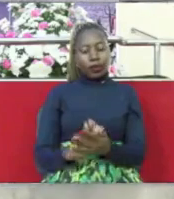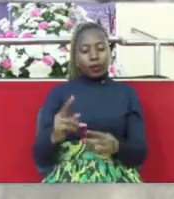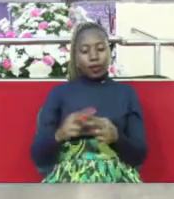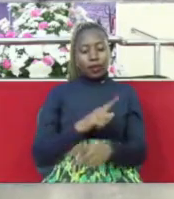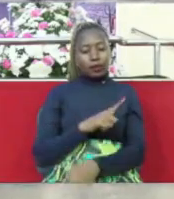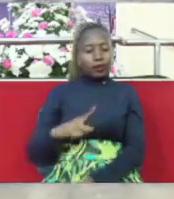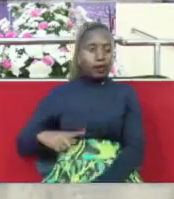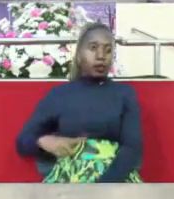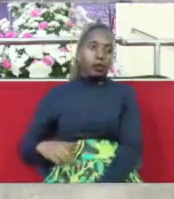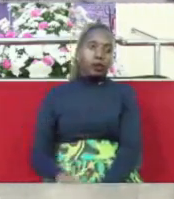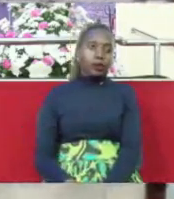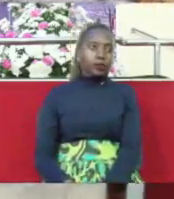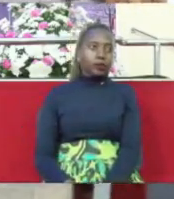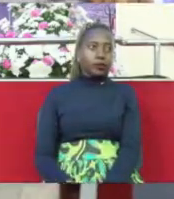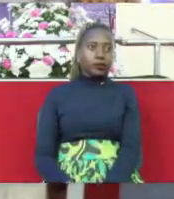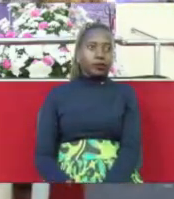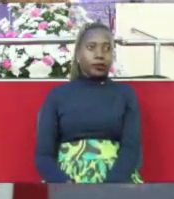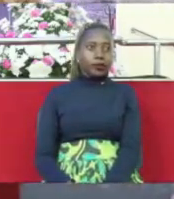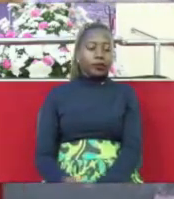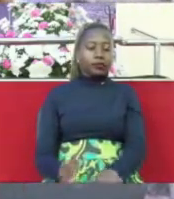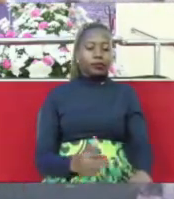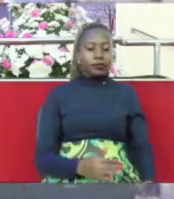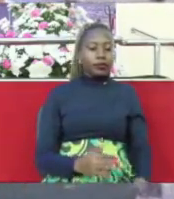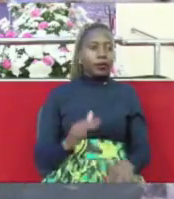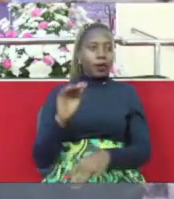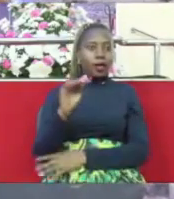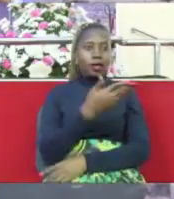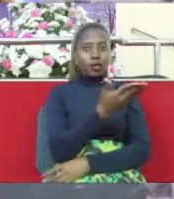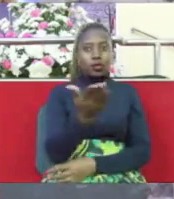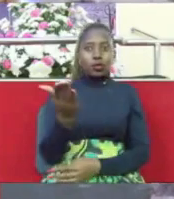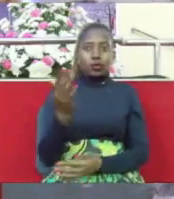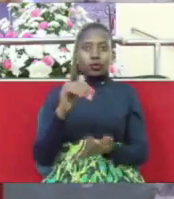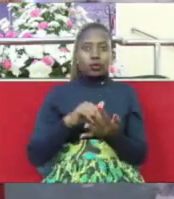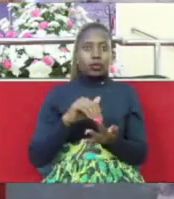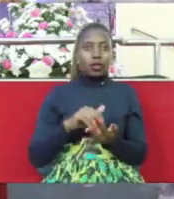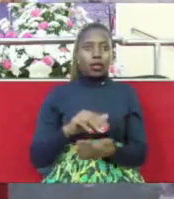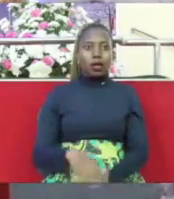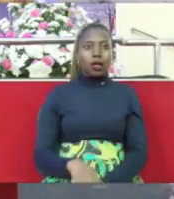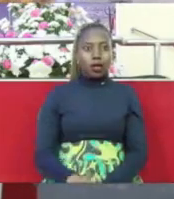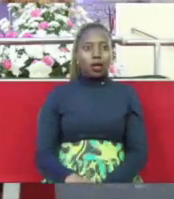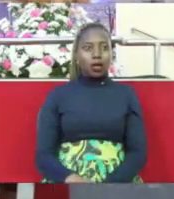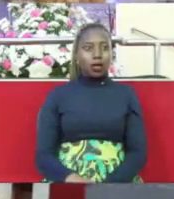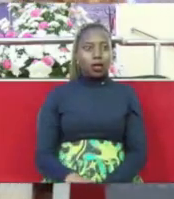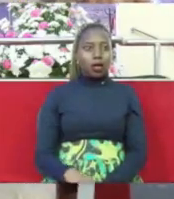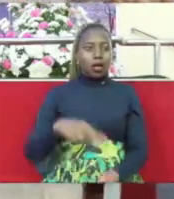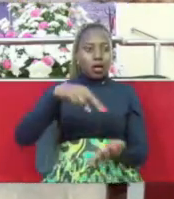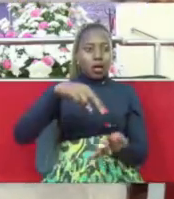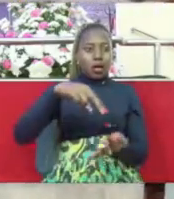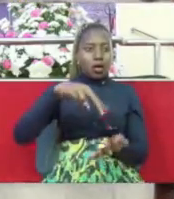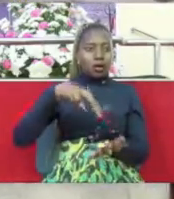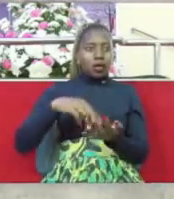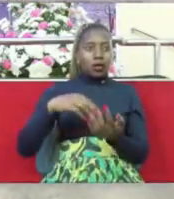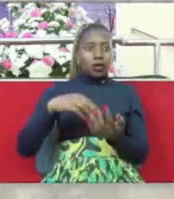Bwana asifiwe. And I want to just request us to stand. Na ningetaka kuuliza tusimameni. It's a message that